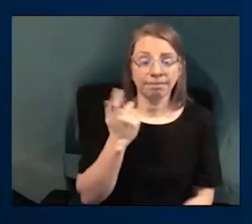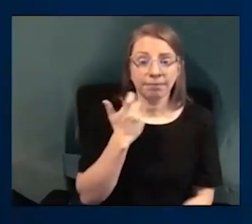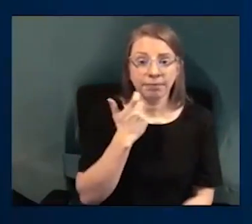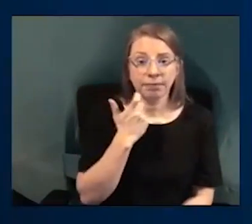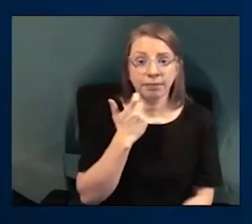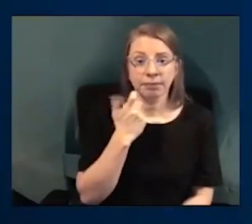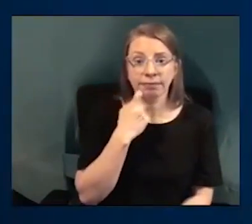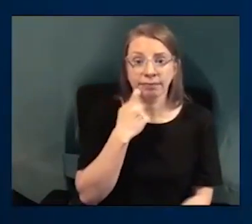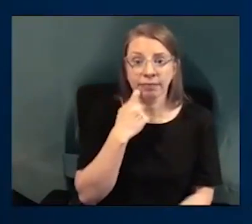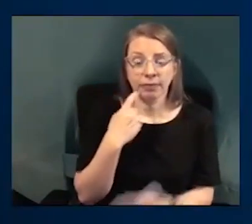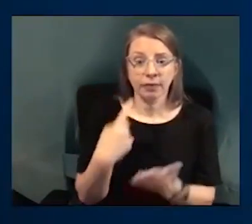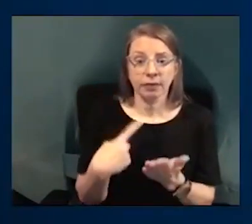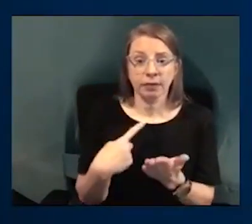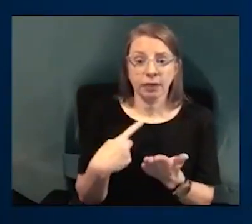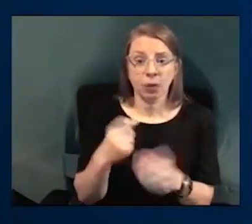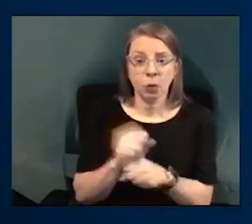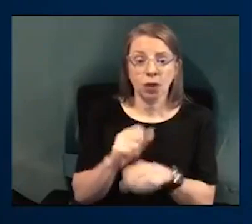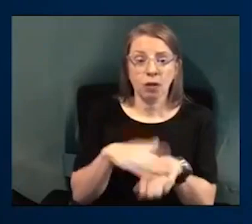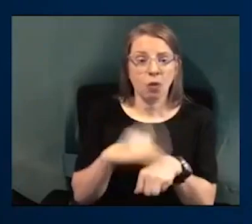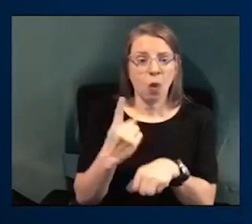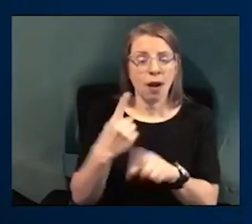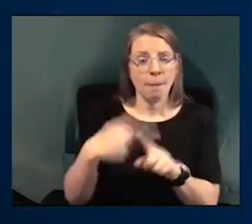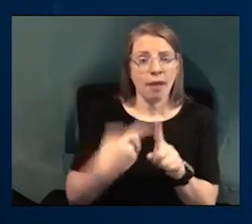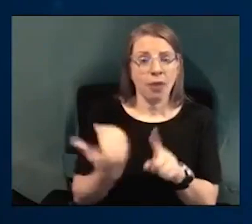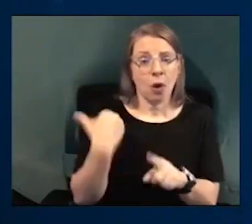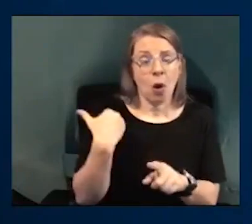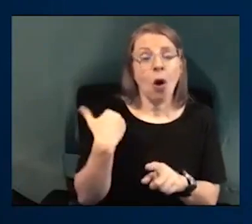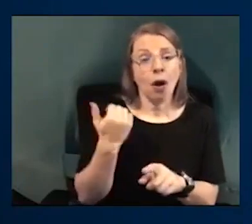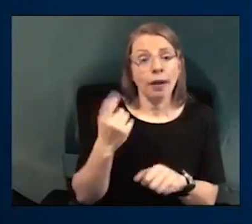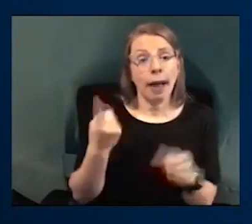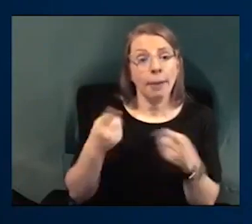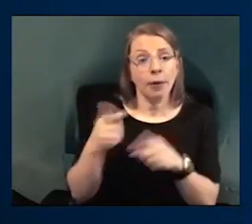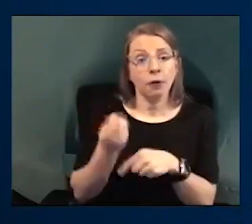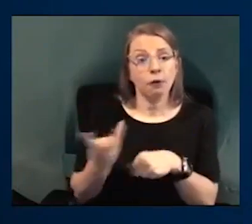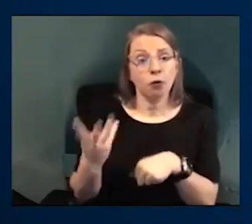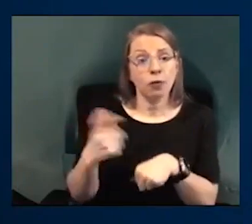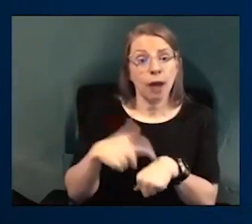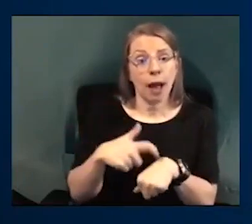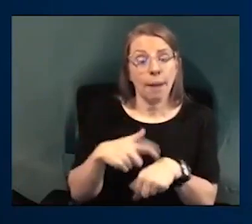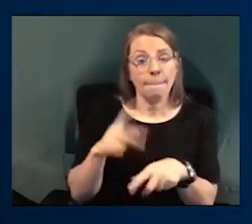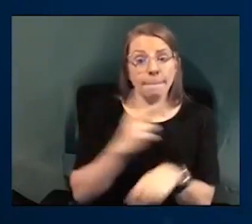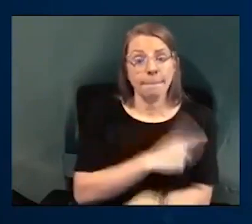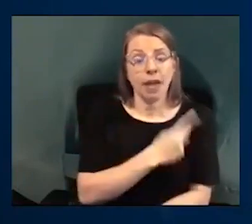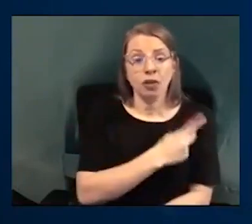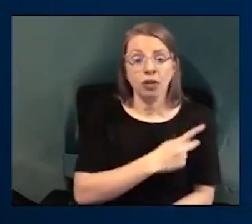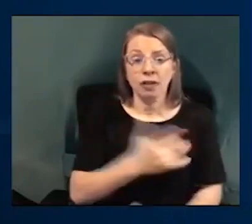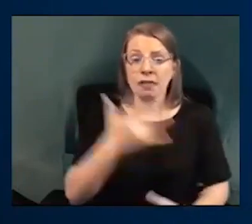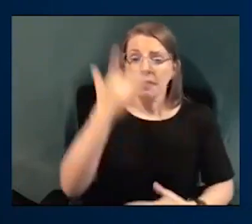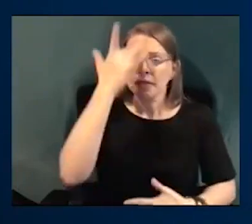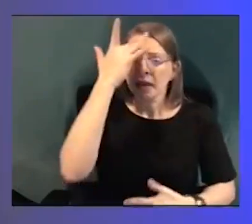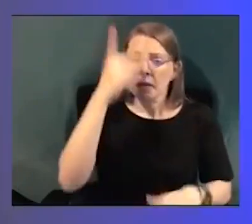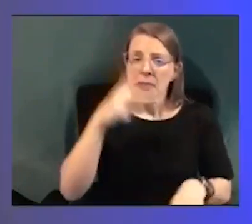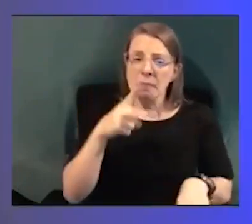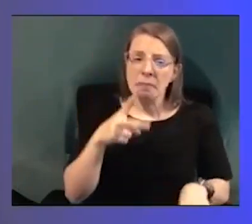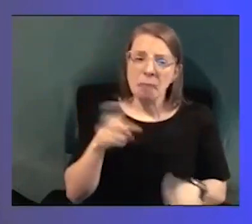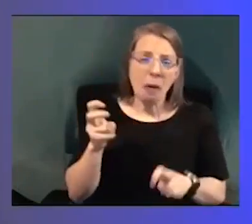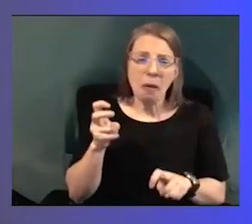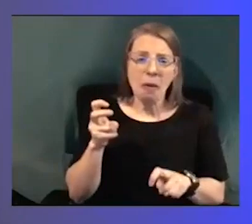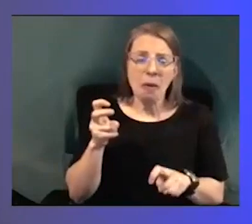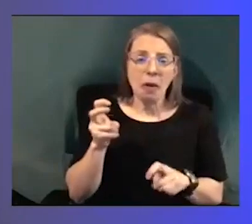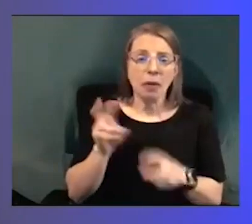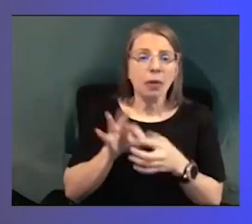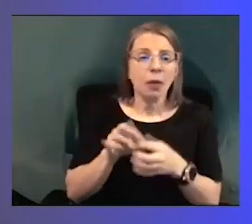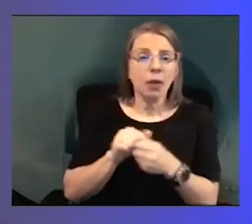ago where, and this has happened a couple times, where patients are so sick from a COVID perspective, but they're